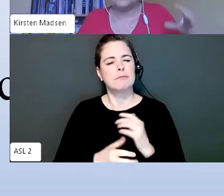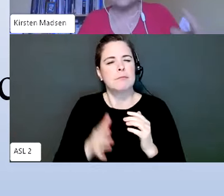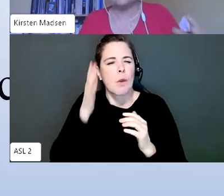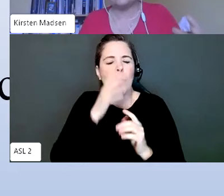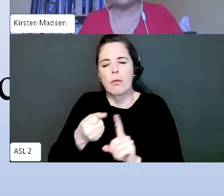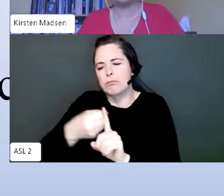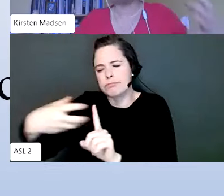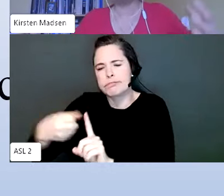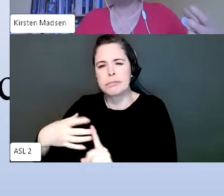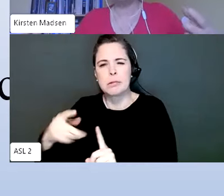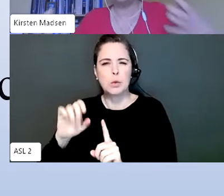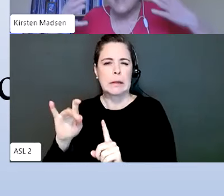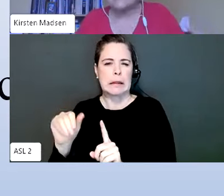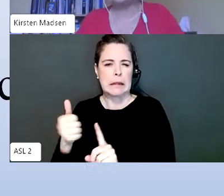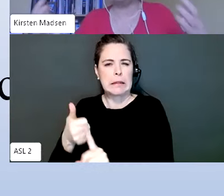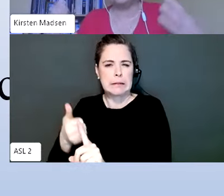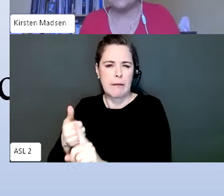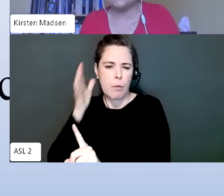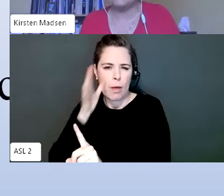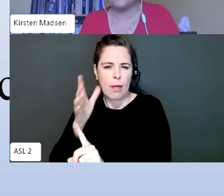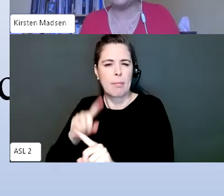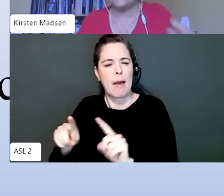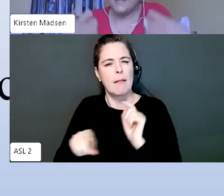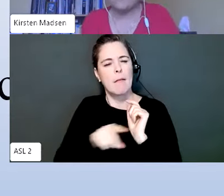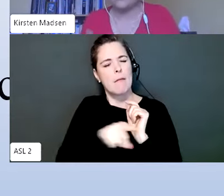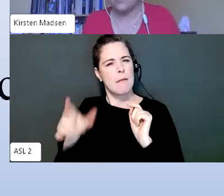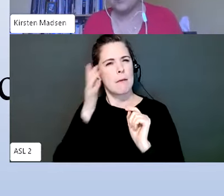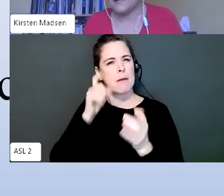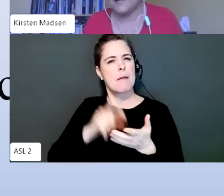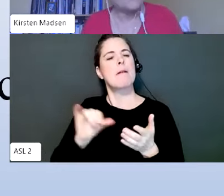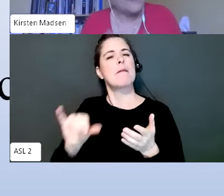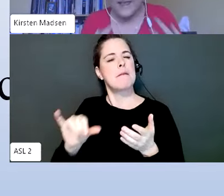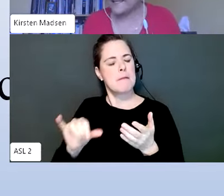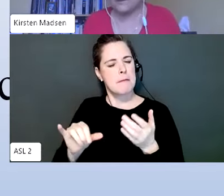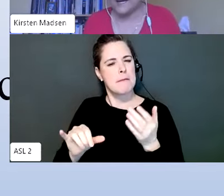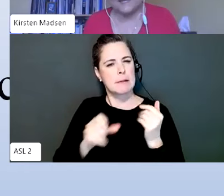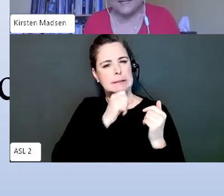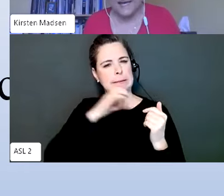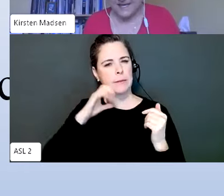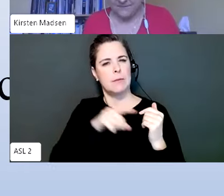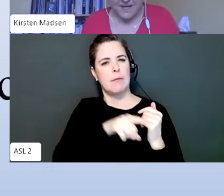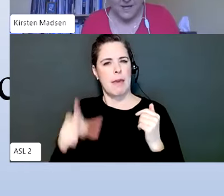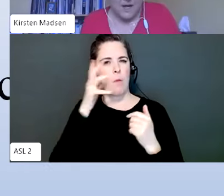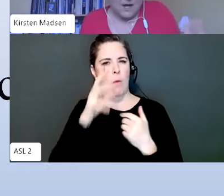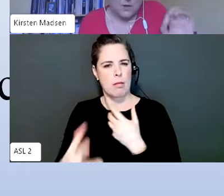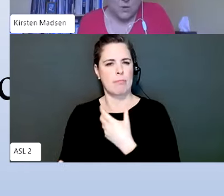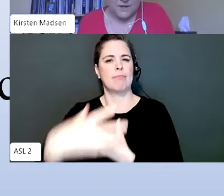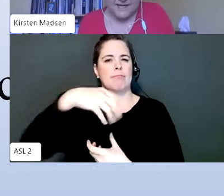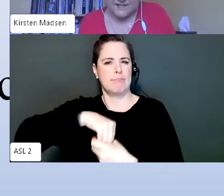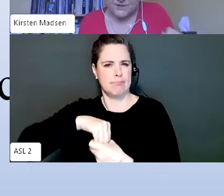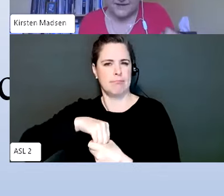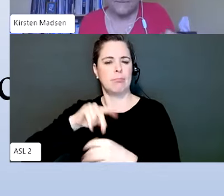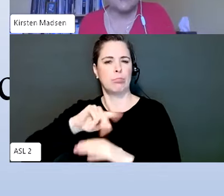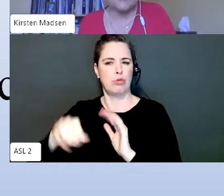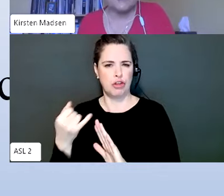older adults are active participants in the whole process. That's what is key.